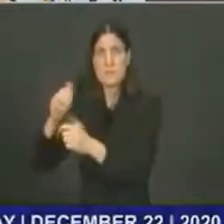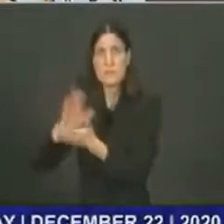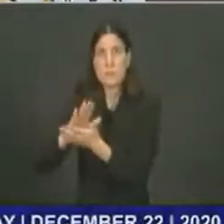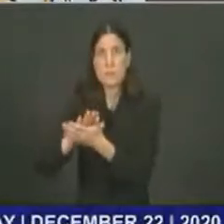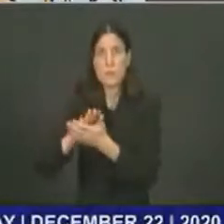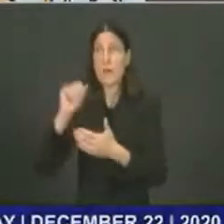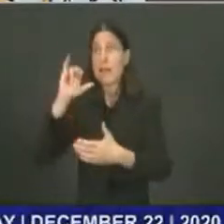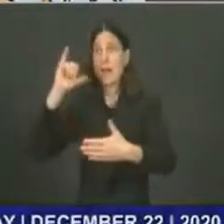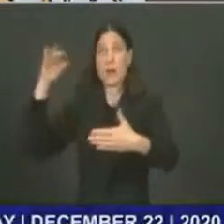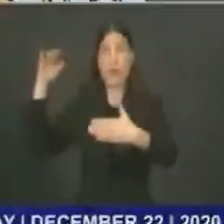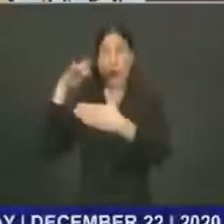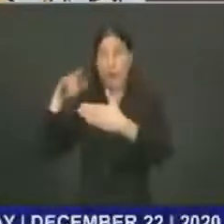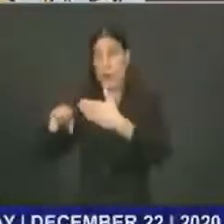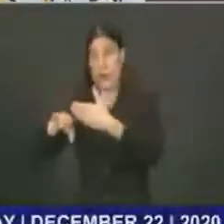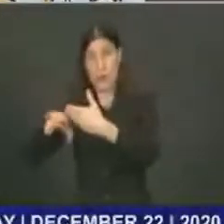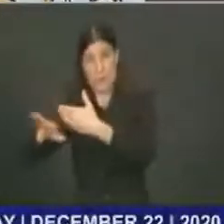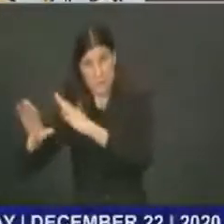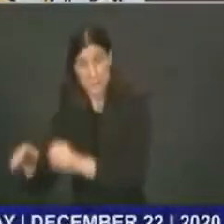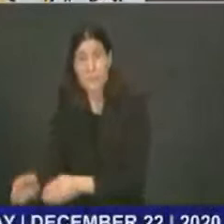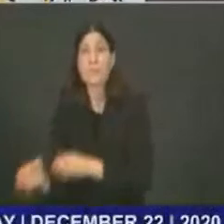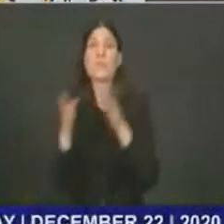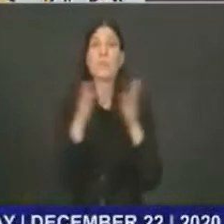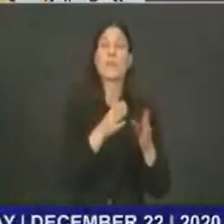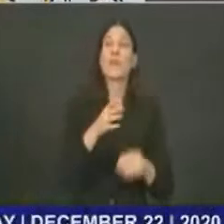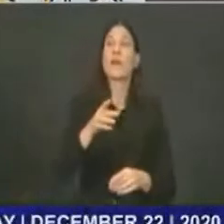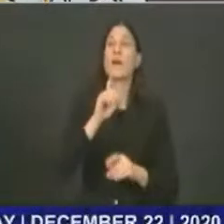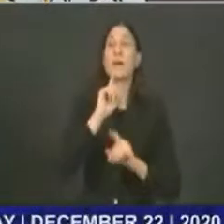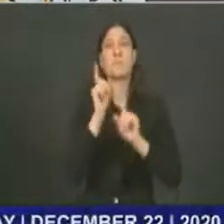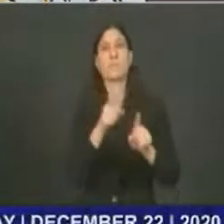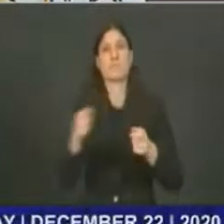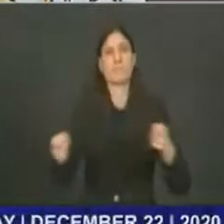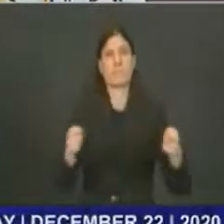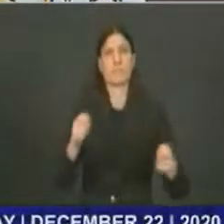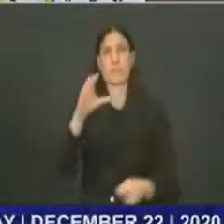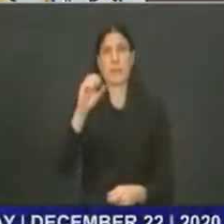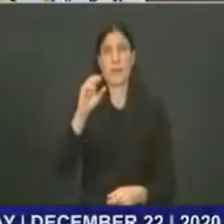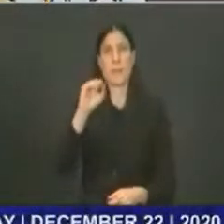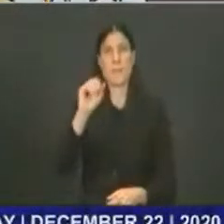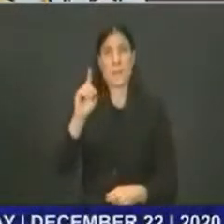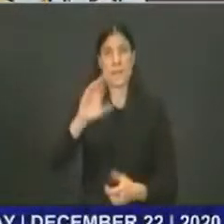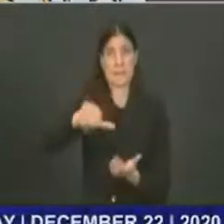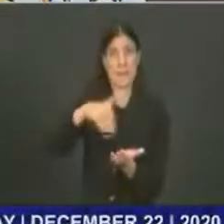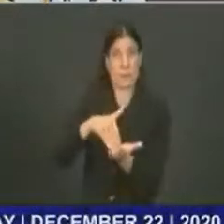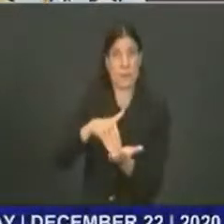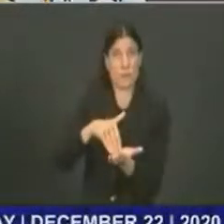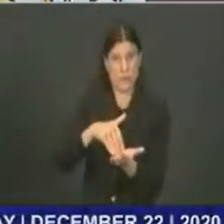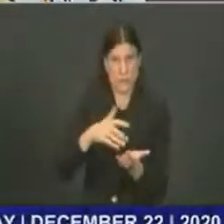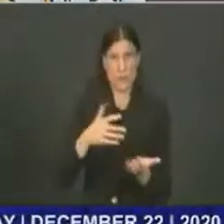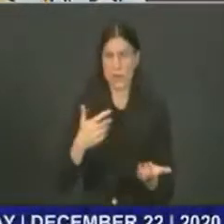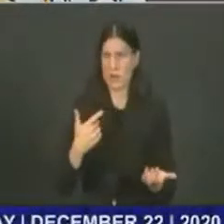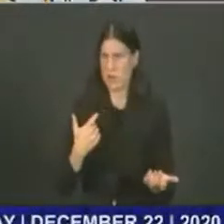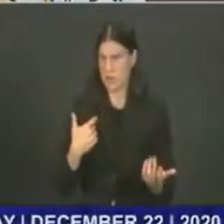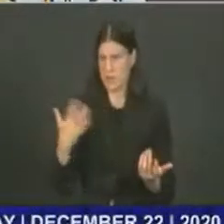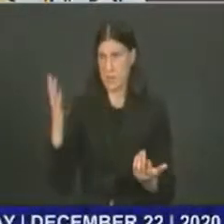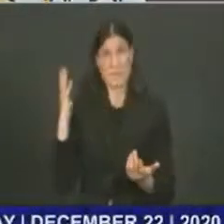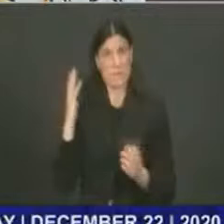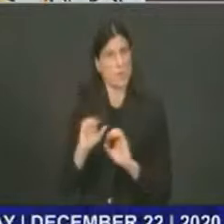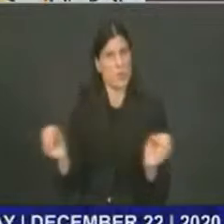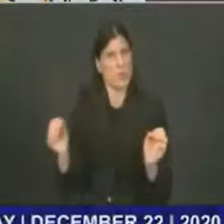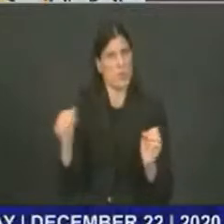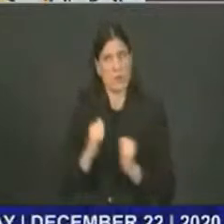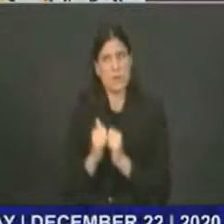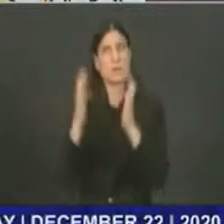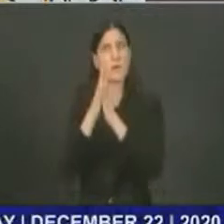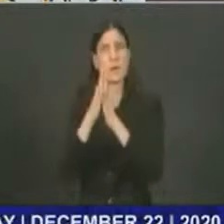did it and they figured it out. It's fantastic, and it's operated 7 days a week since the summer, and it has kept thousands of children in school and given